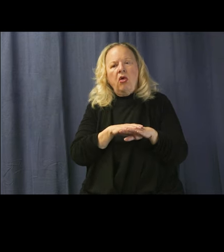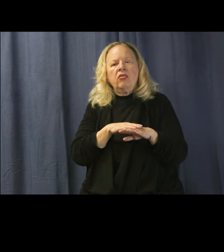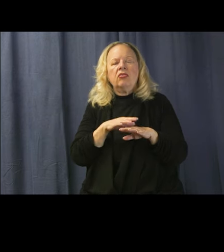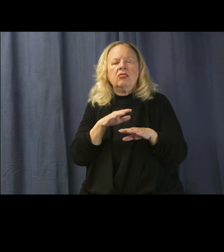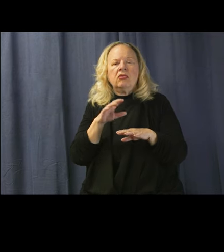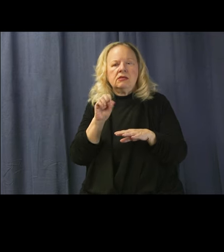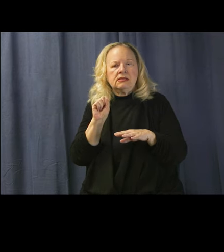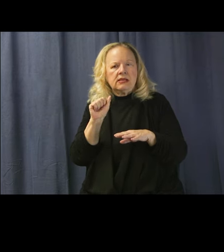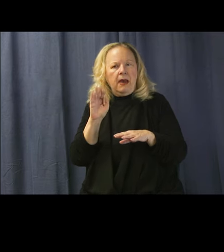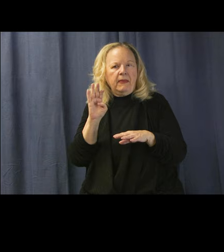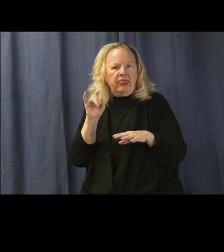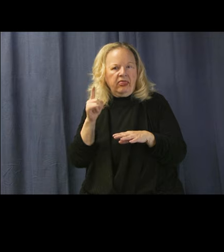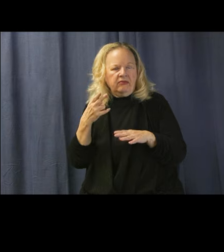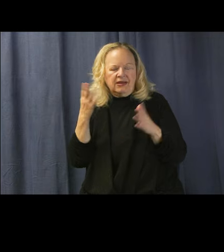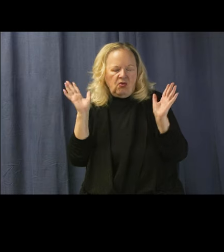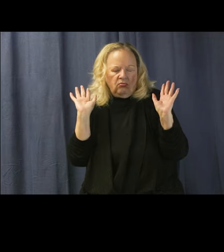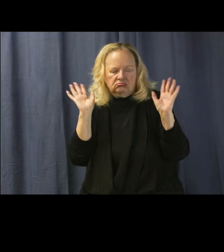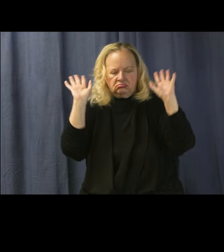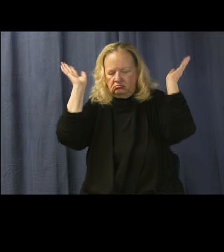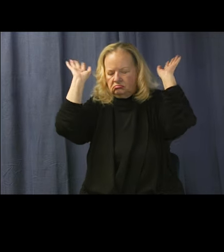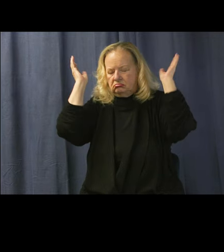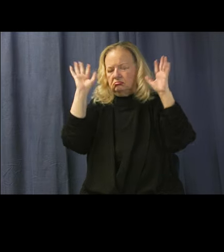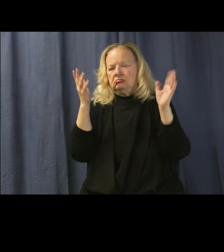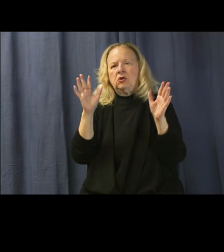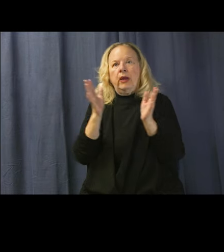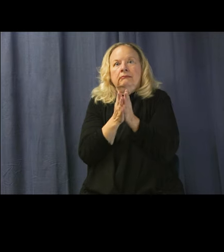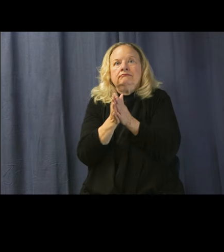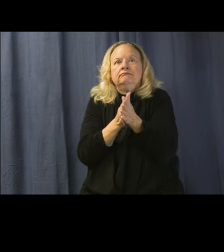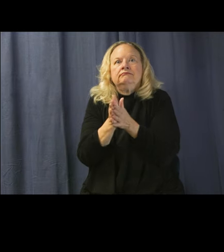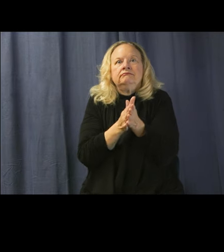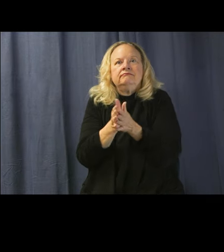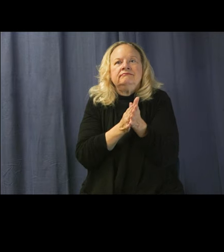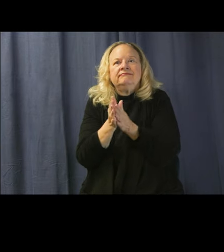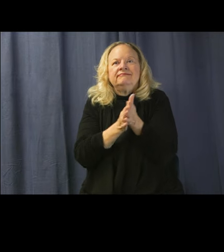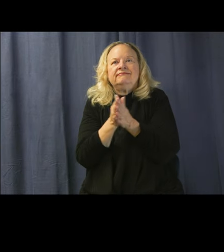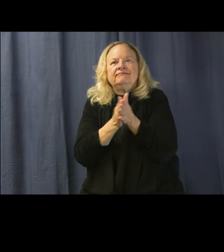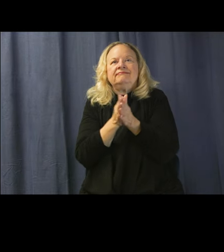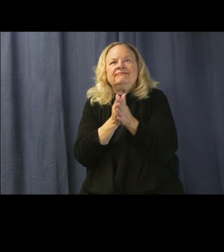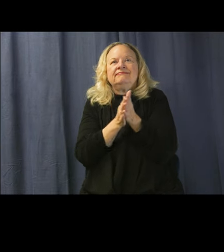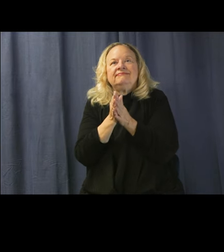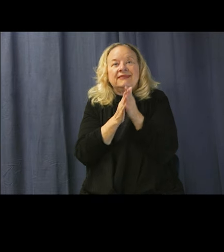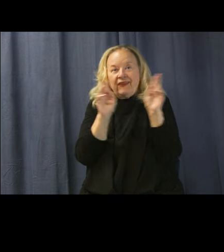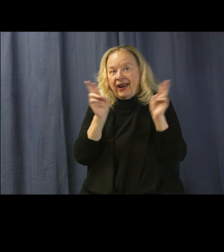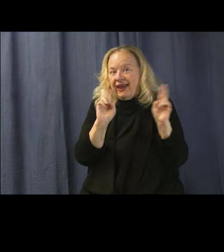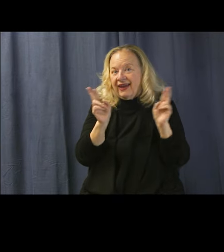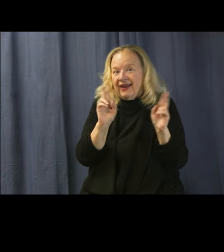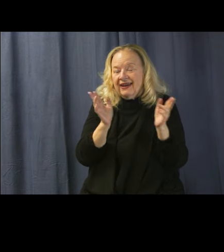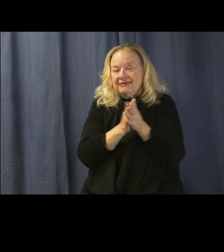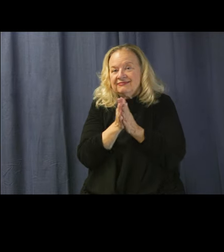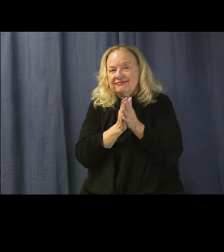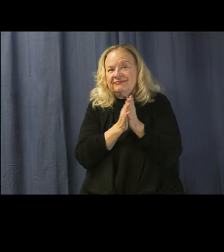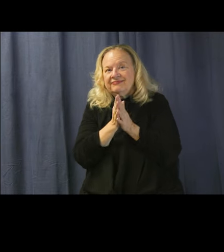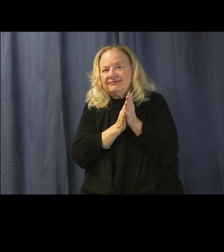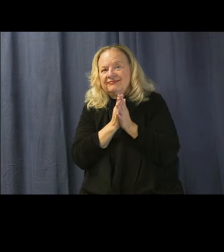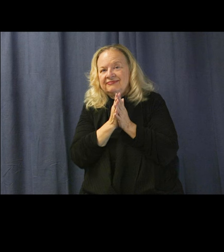Now, this is going to be so much fun. I just can't stand it. Are you ready?